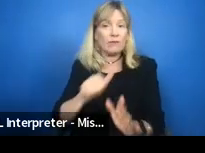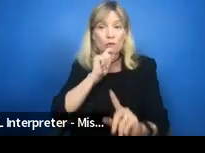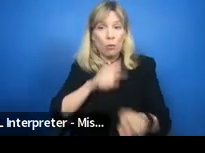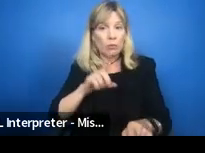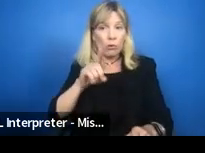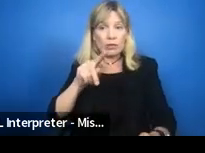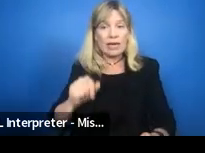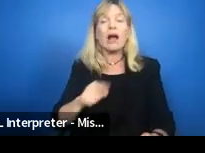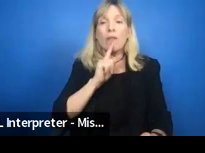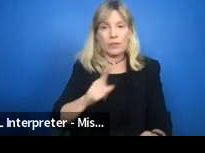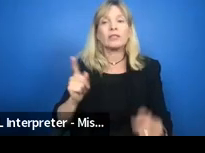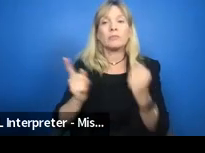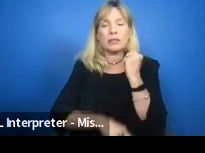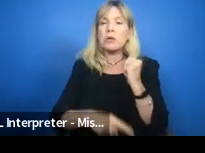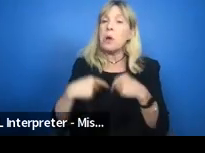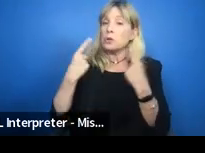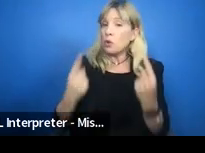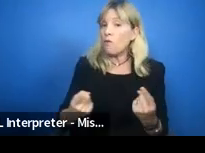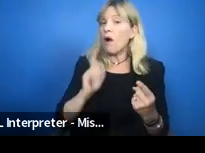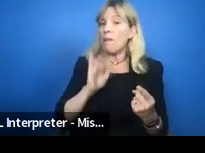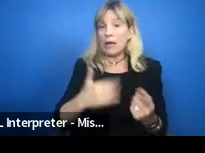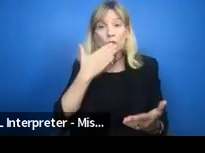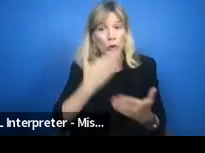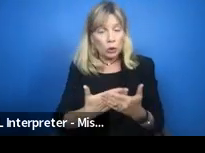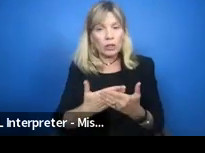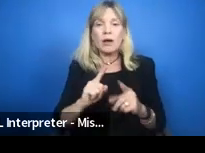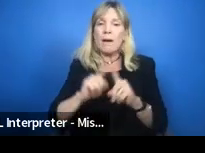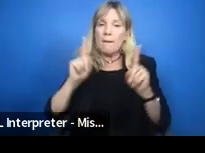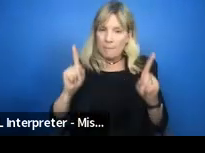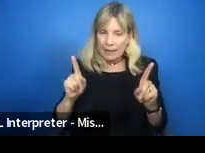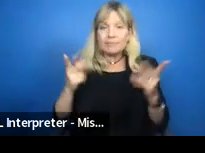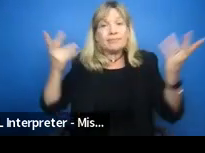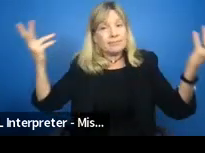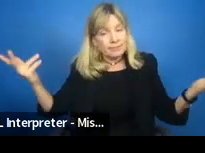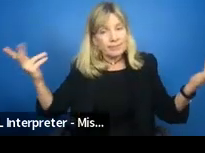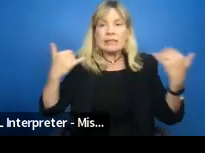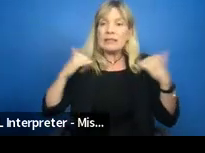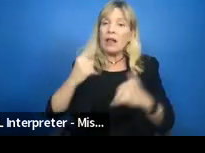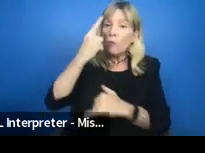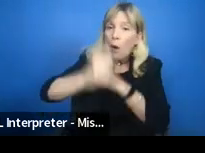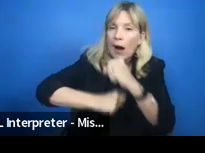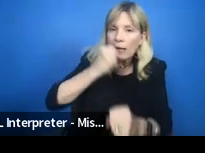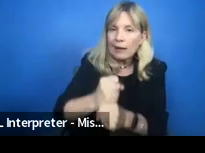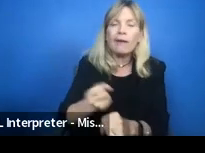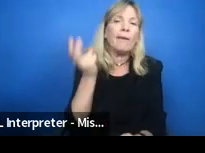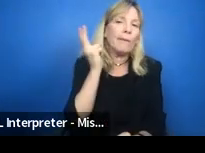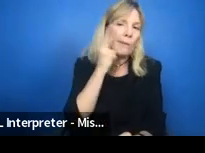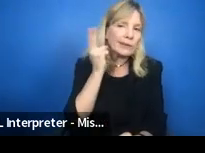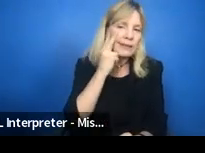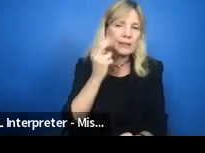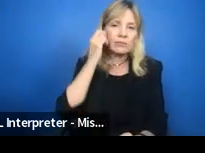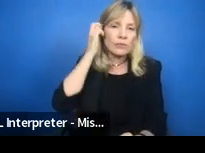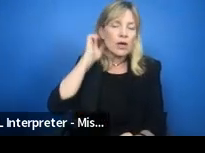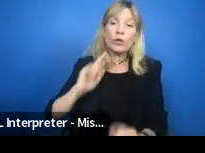data. So far, so good on that, but we've still got a year. We'll see.